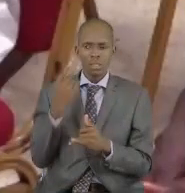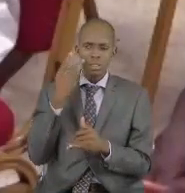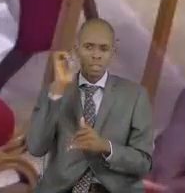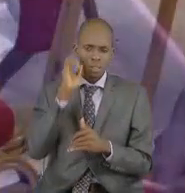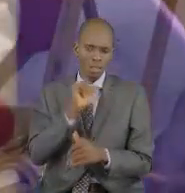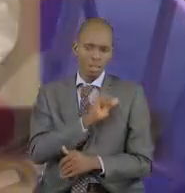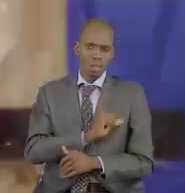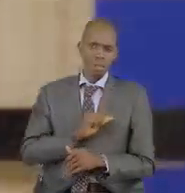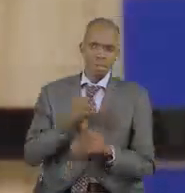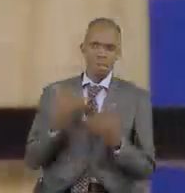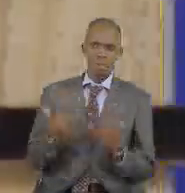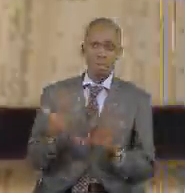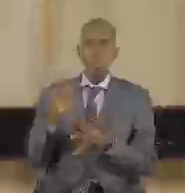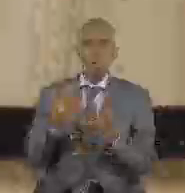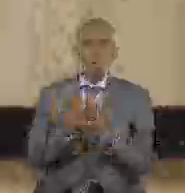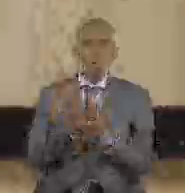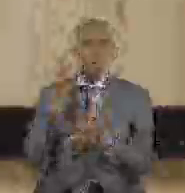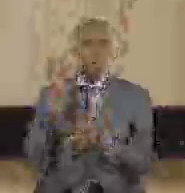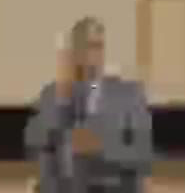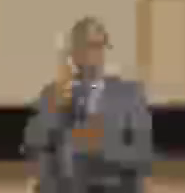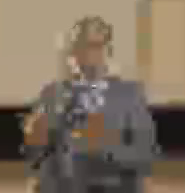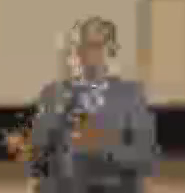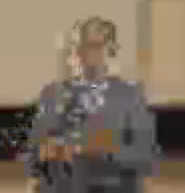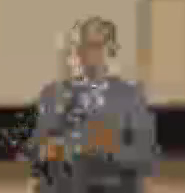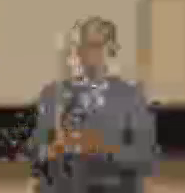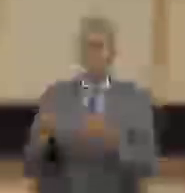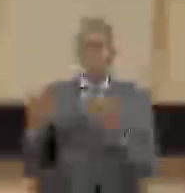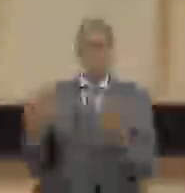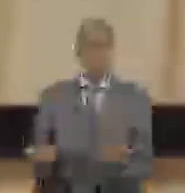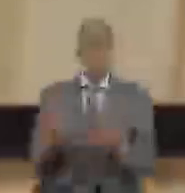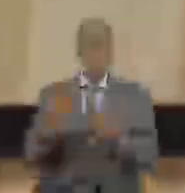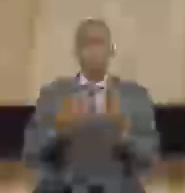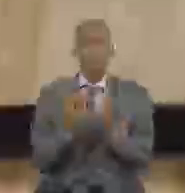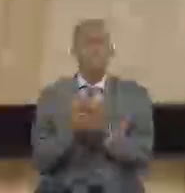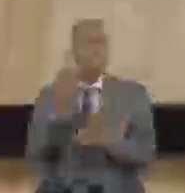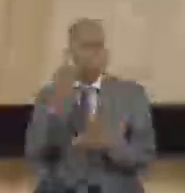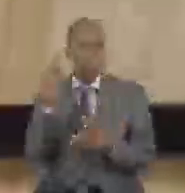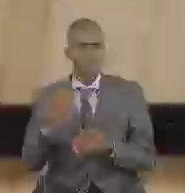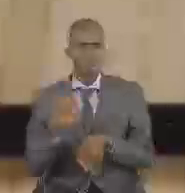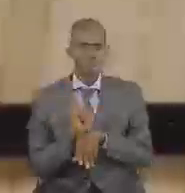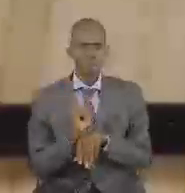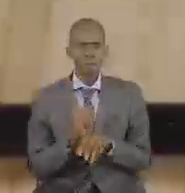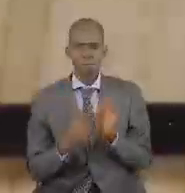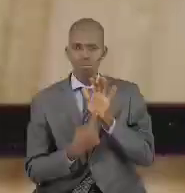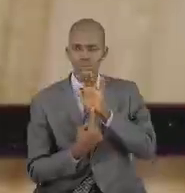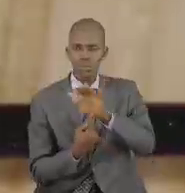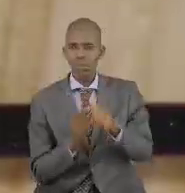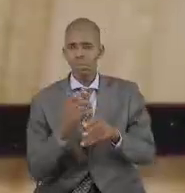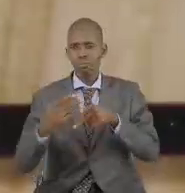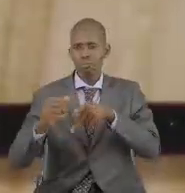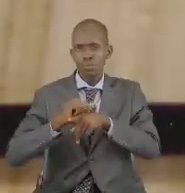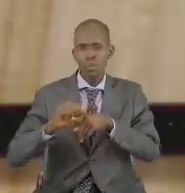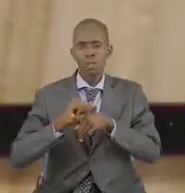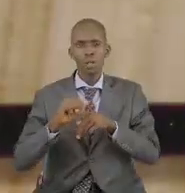now and the people that saw his activities now and the people that saw the manifestation of practical,